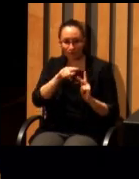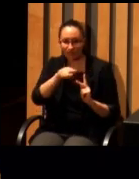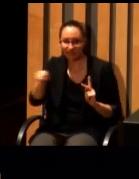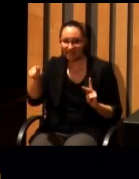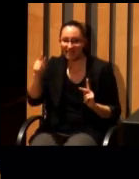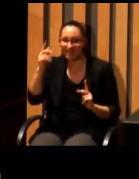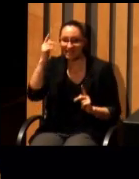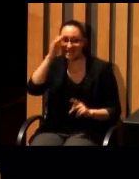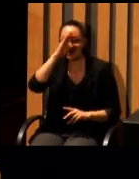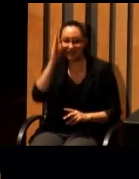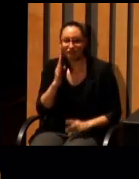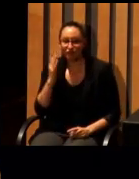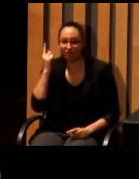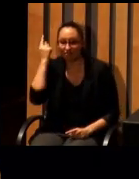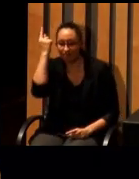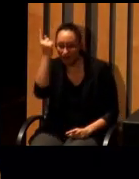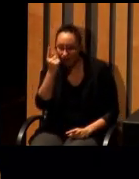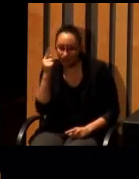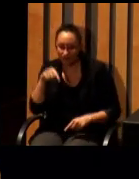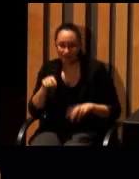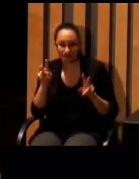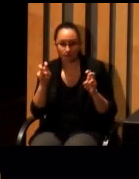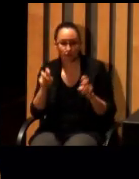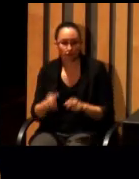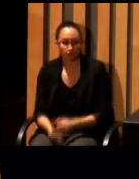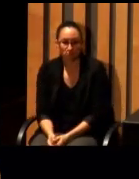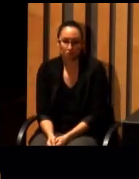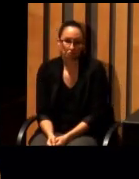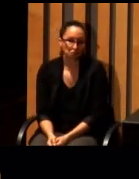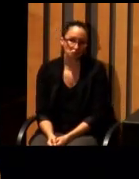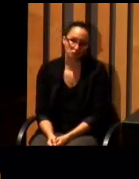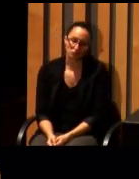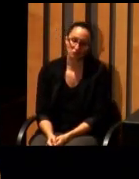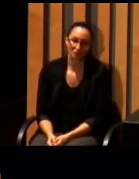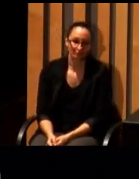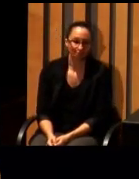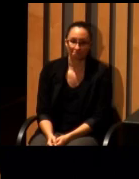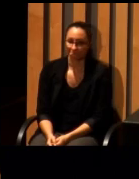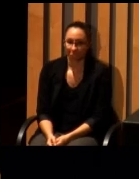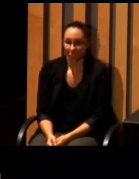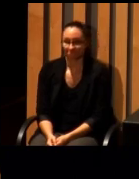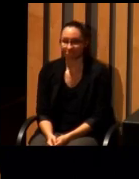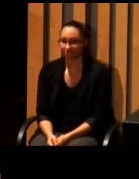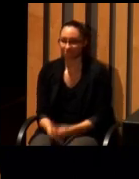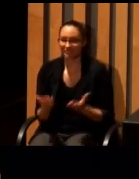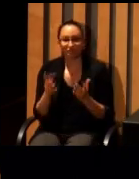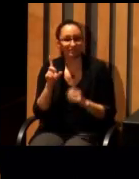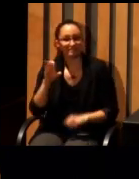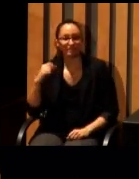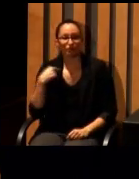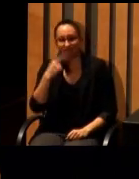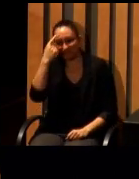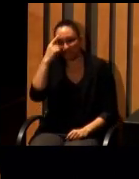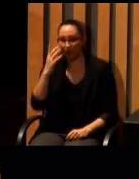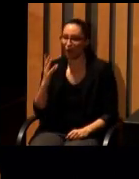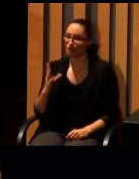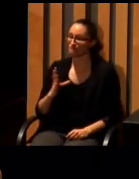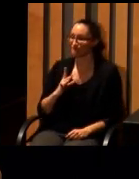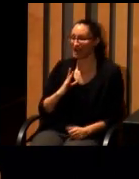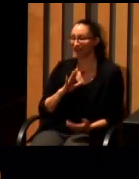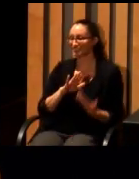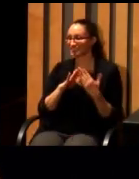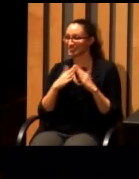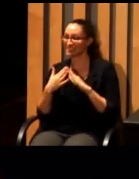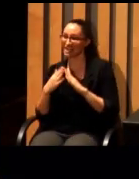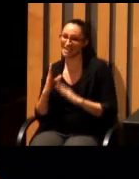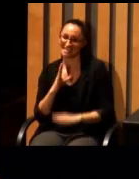it. Because one thing that happens in even a place like D.C., we think D.C. is cosmopolitan.